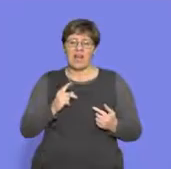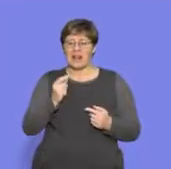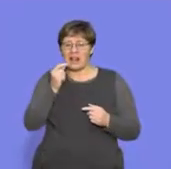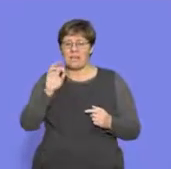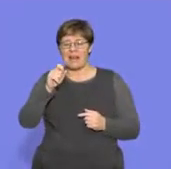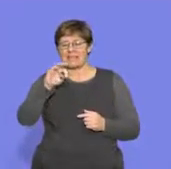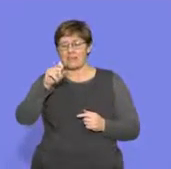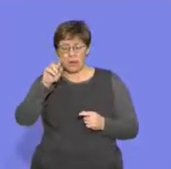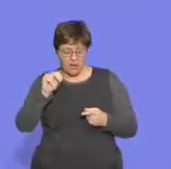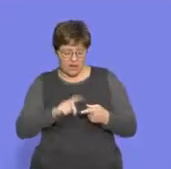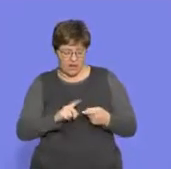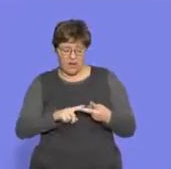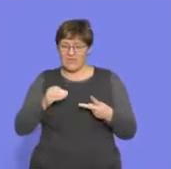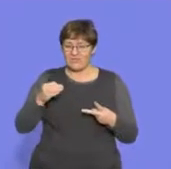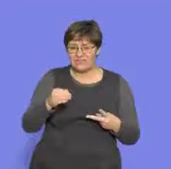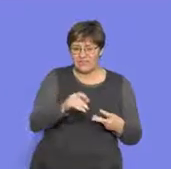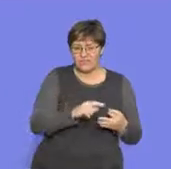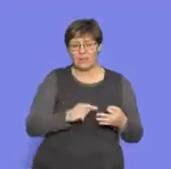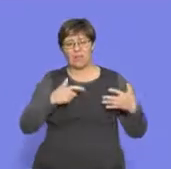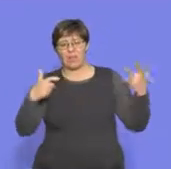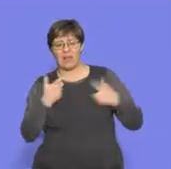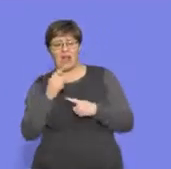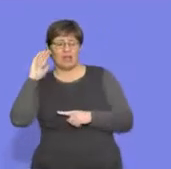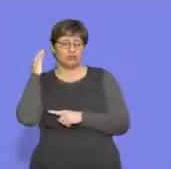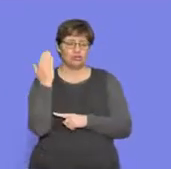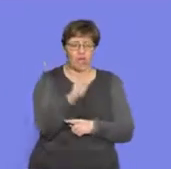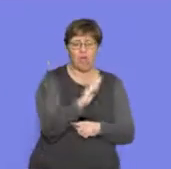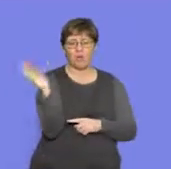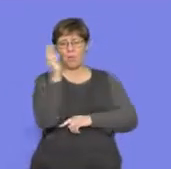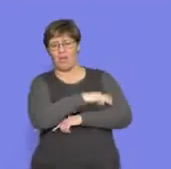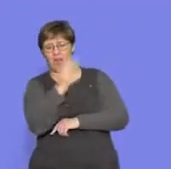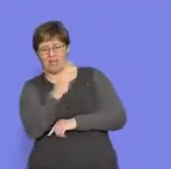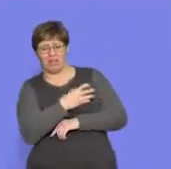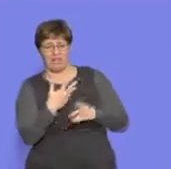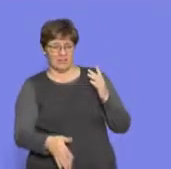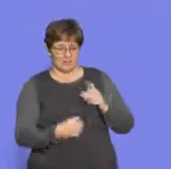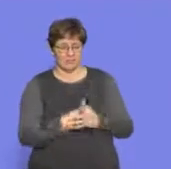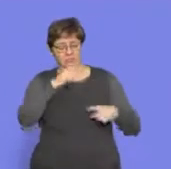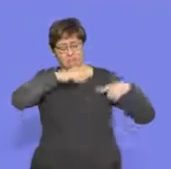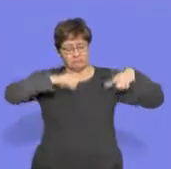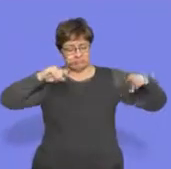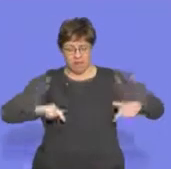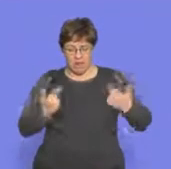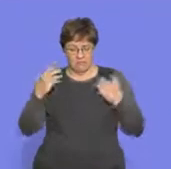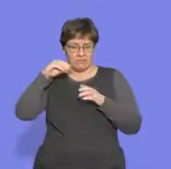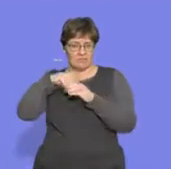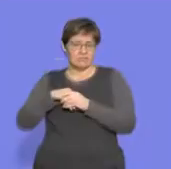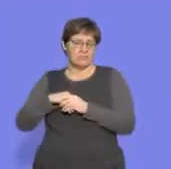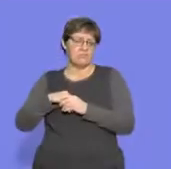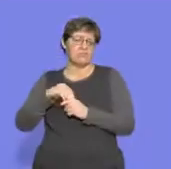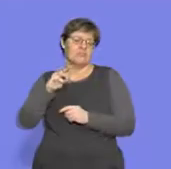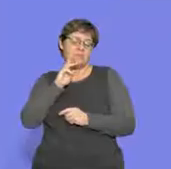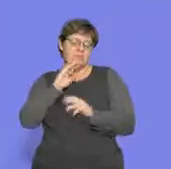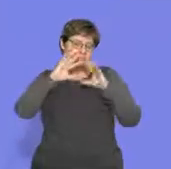microscopic plankton, fish, and your large organisms such as sharks and whales. So the diversity of life forms that exist